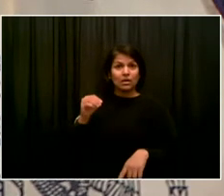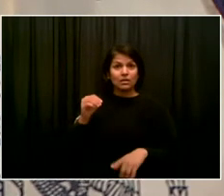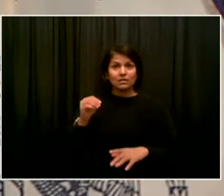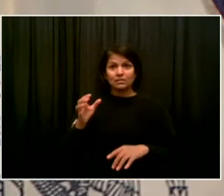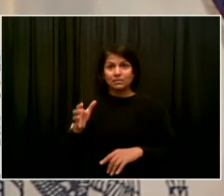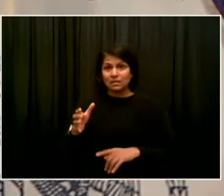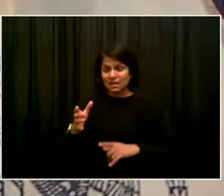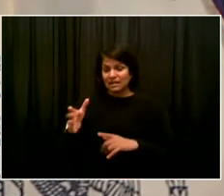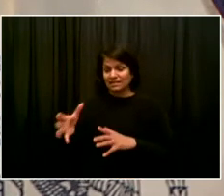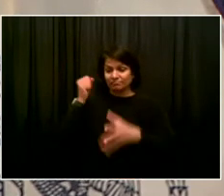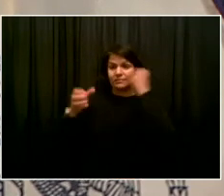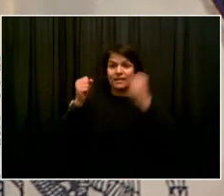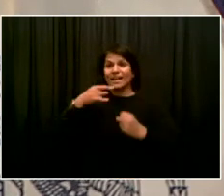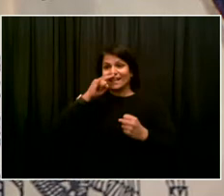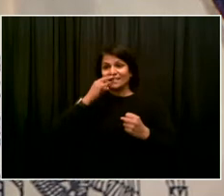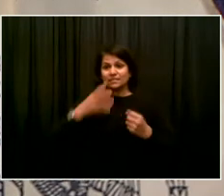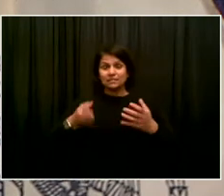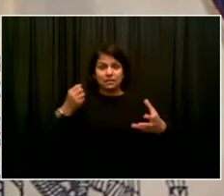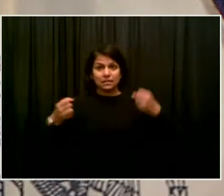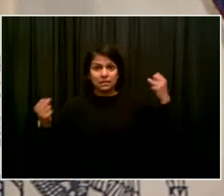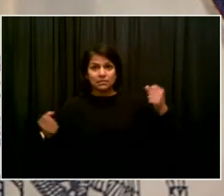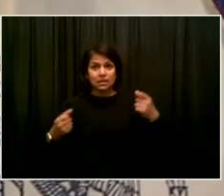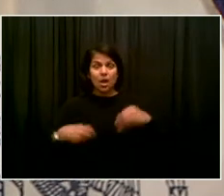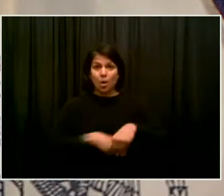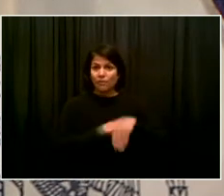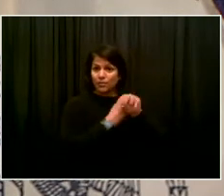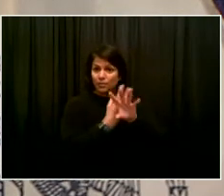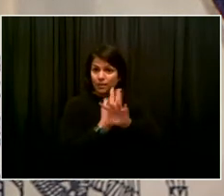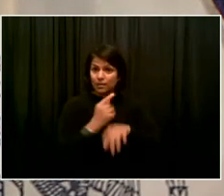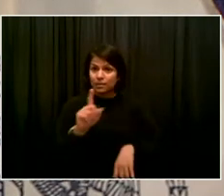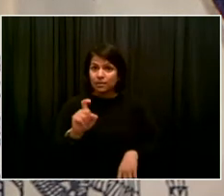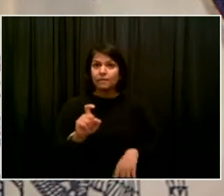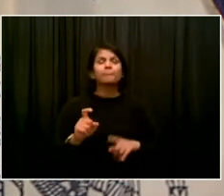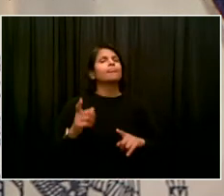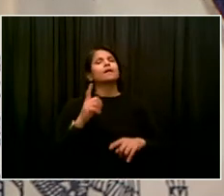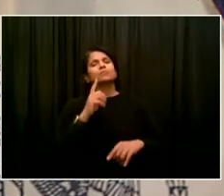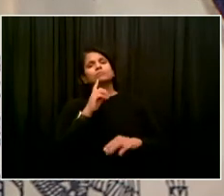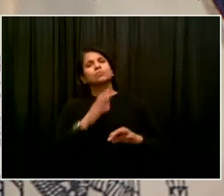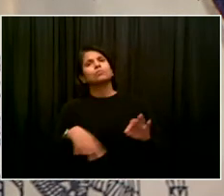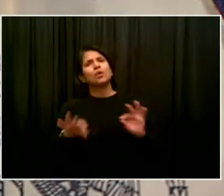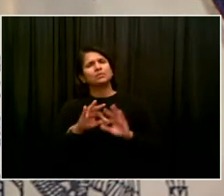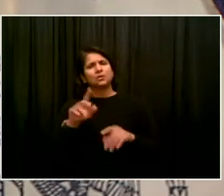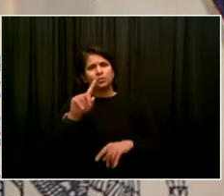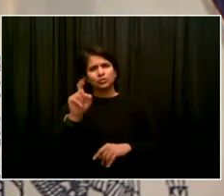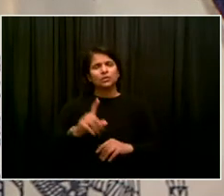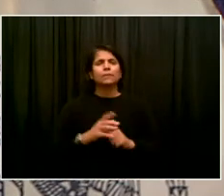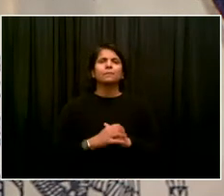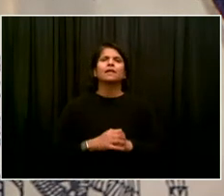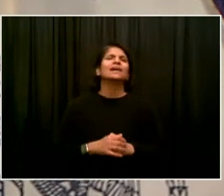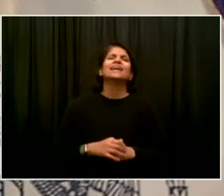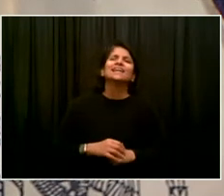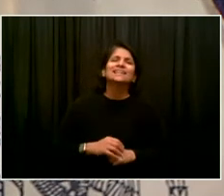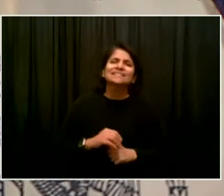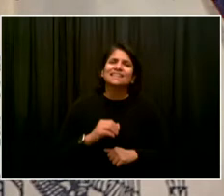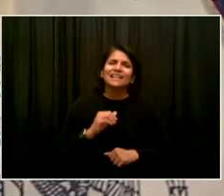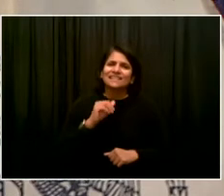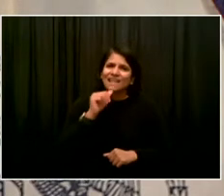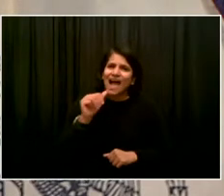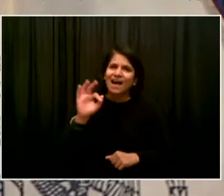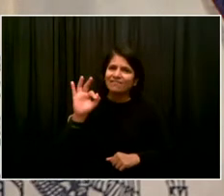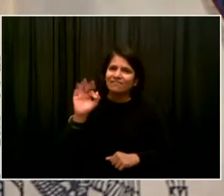you talked about? Well, it's an important question, Julia, but I'm happy to tell you that's not a factor. We have not seen